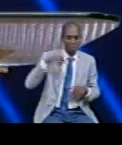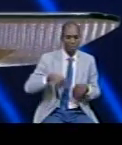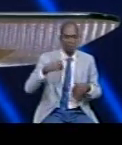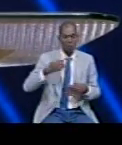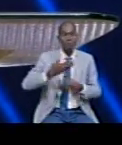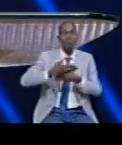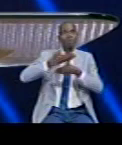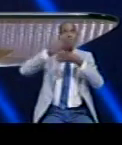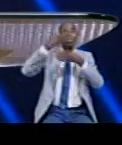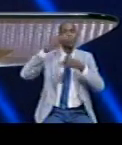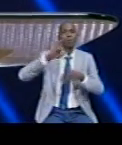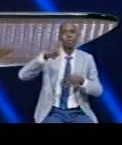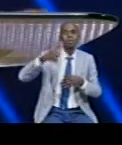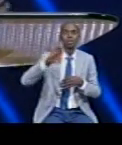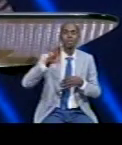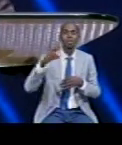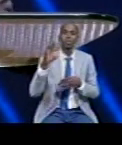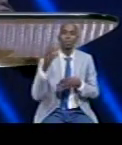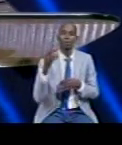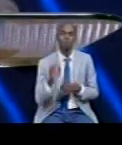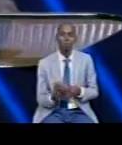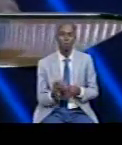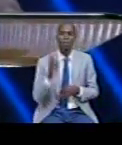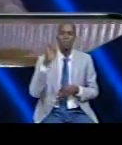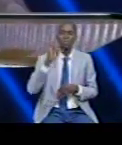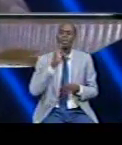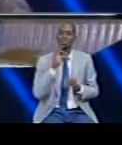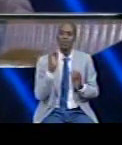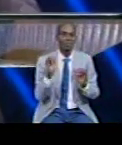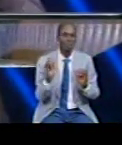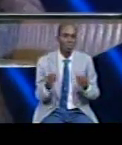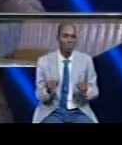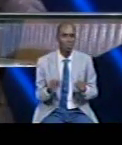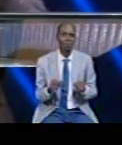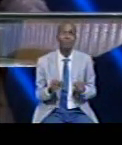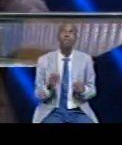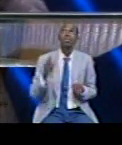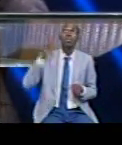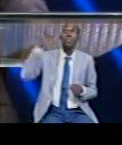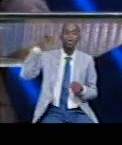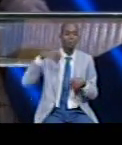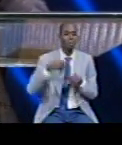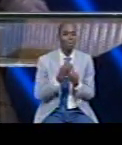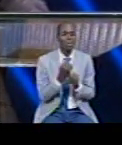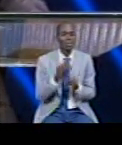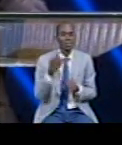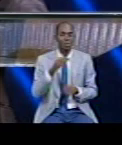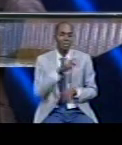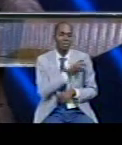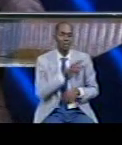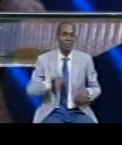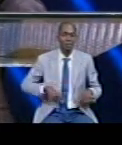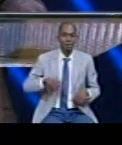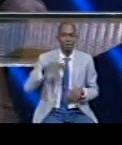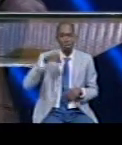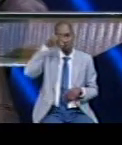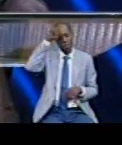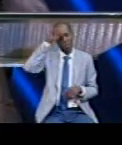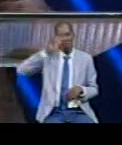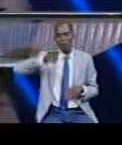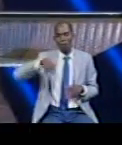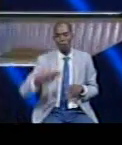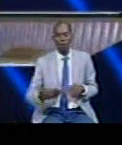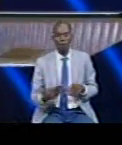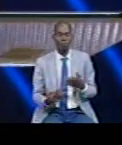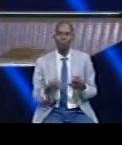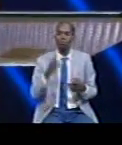Jericho, he's able. He sank Pharaoh and all his chariots in the sea, he's able.